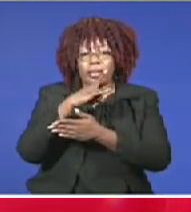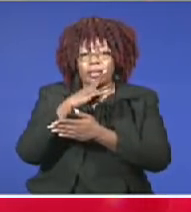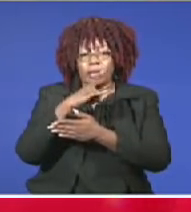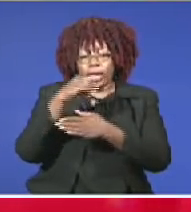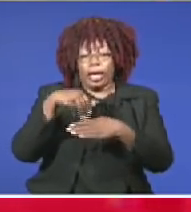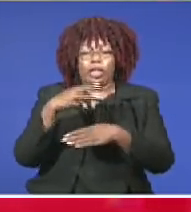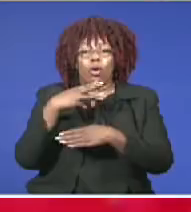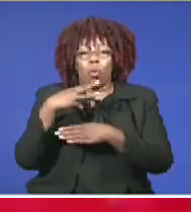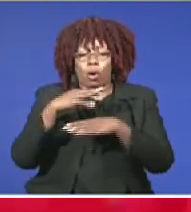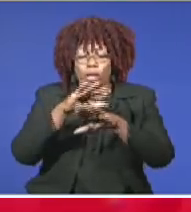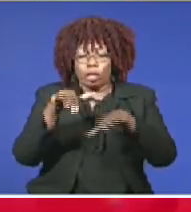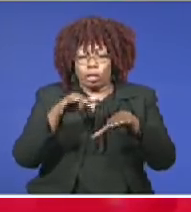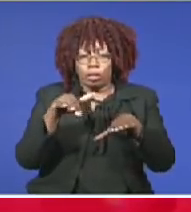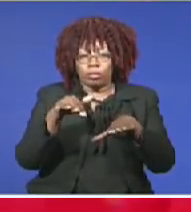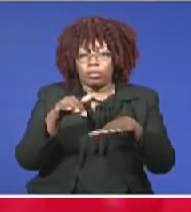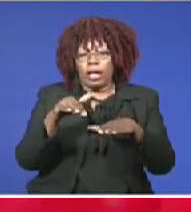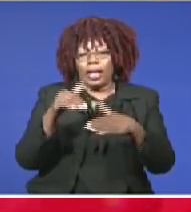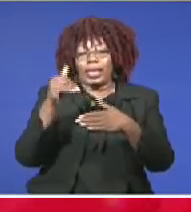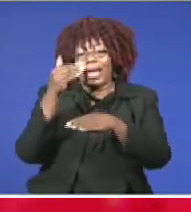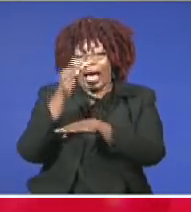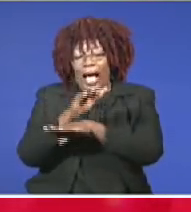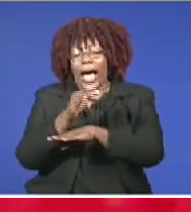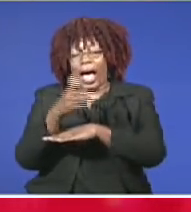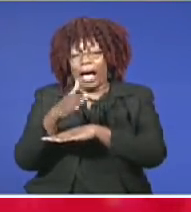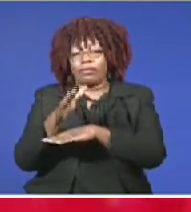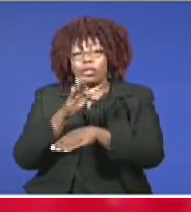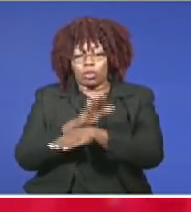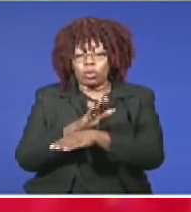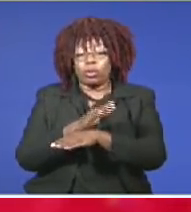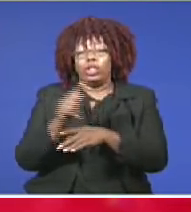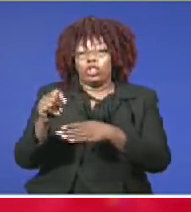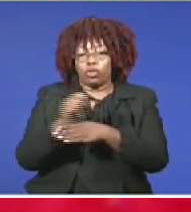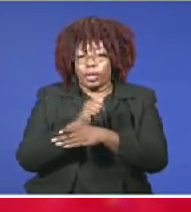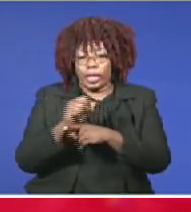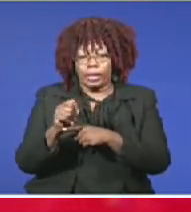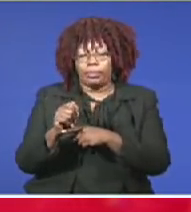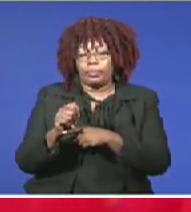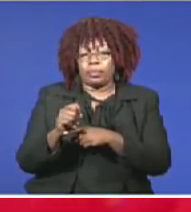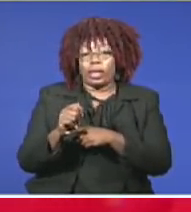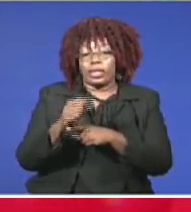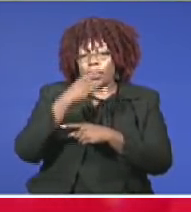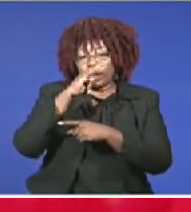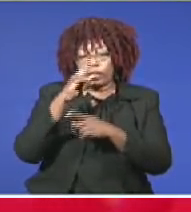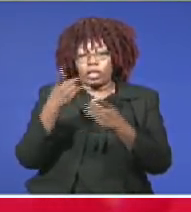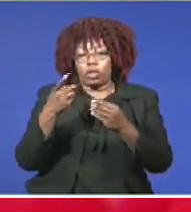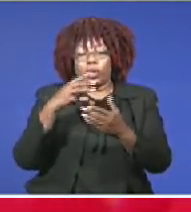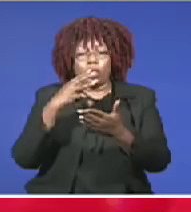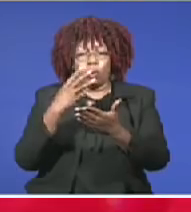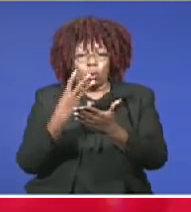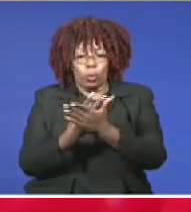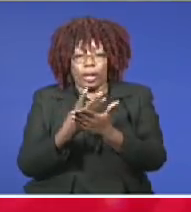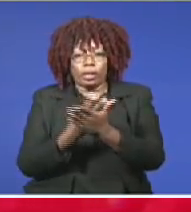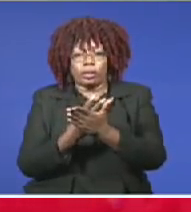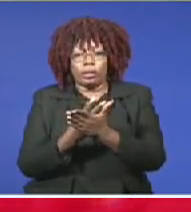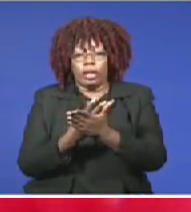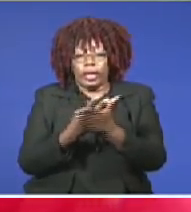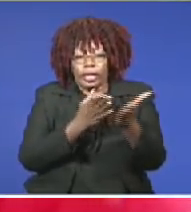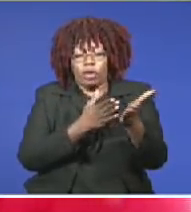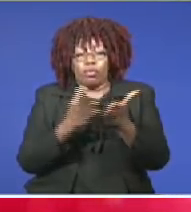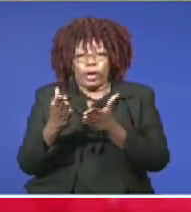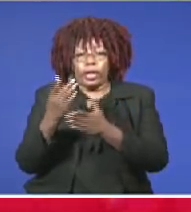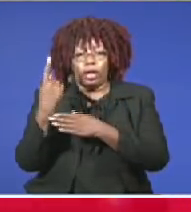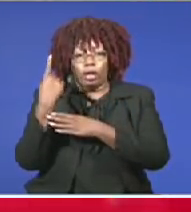they're in the water until the sun goes down. So it takes a lot of hard training. And some kids are doing very, very, very well. We are getting prepared